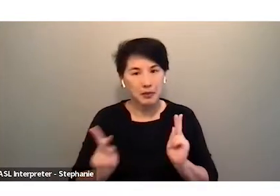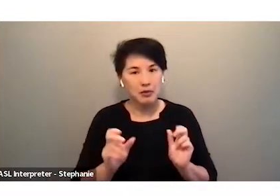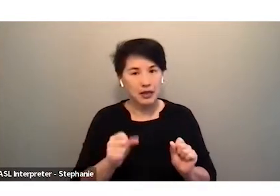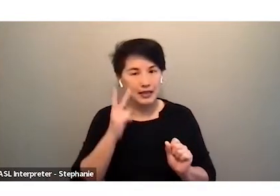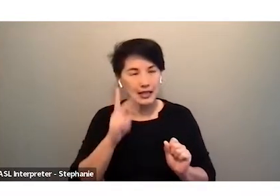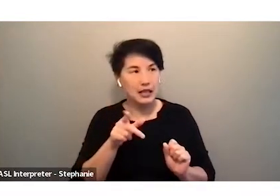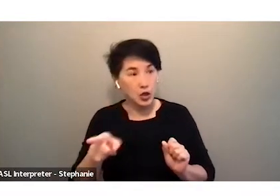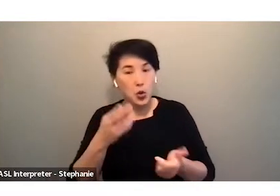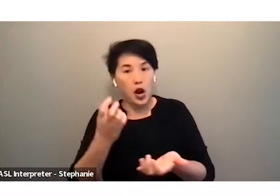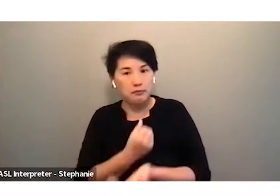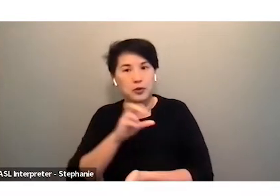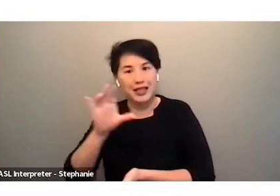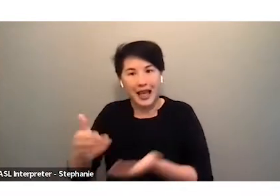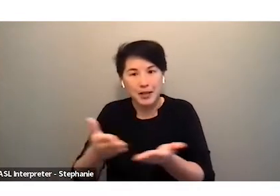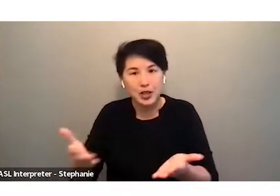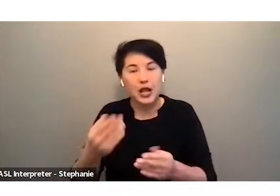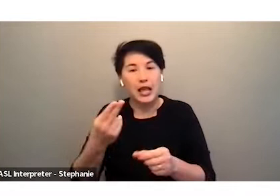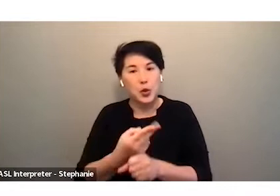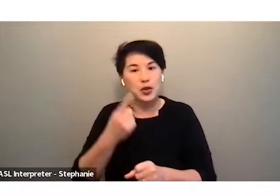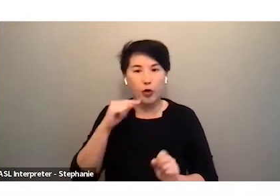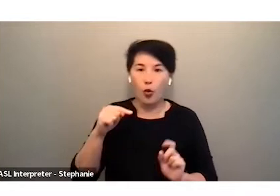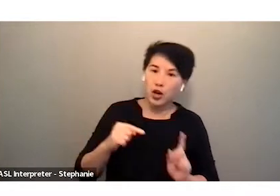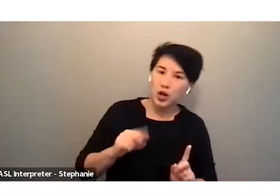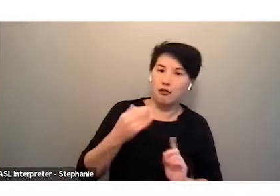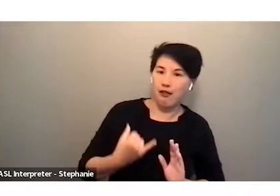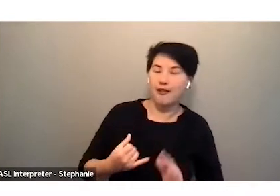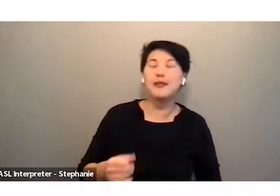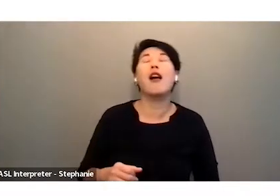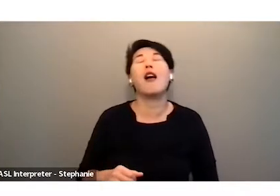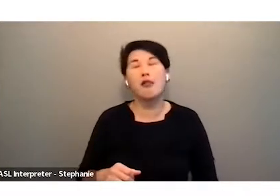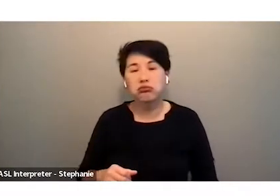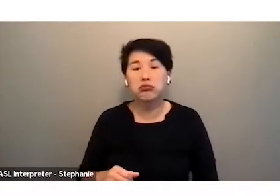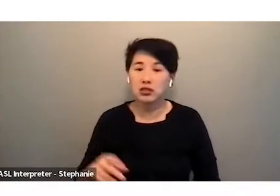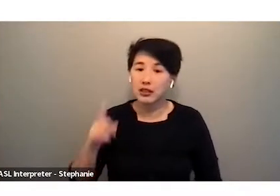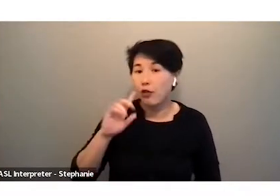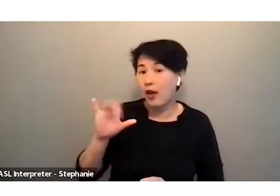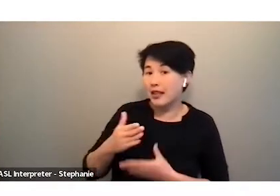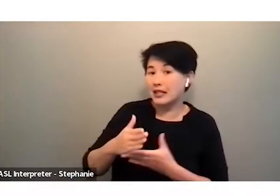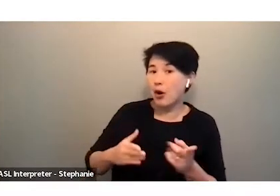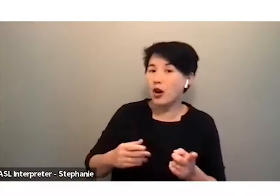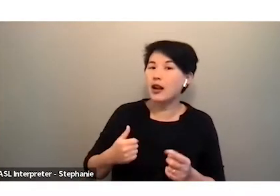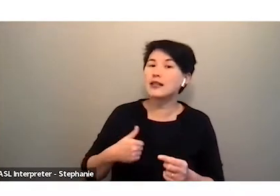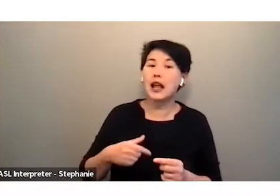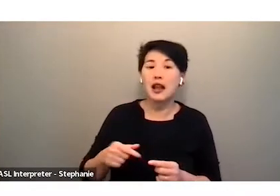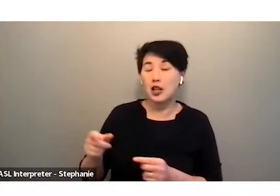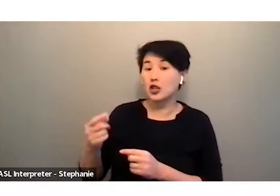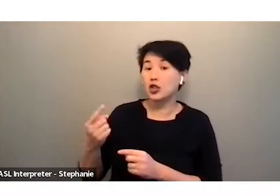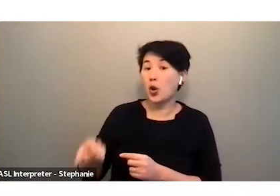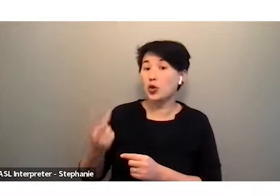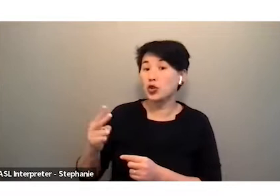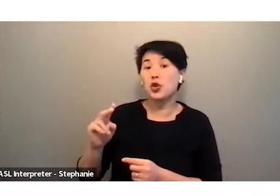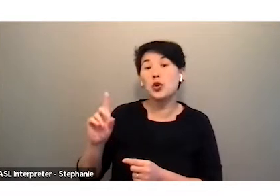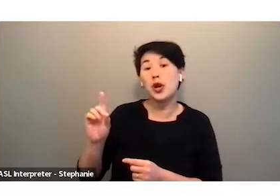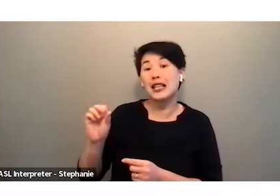material down and it's being used for a piece. So in here in this part, it says, I took 2 pairs of donated denim jeans,